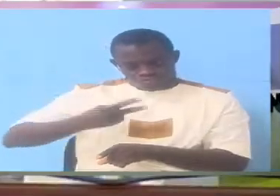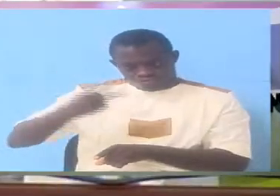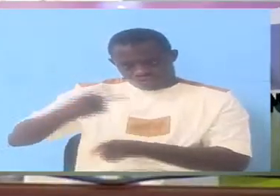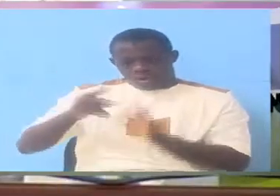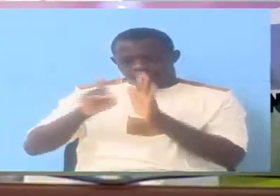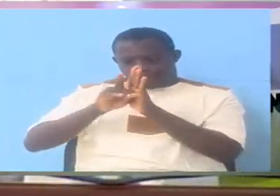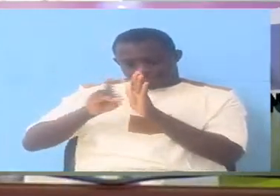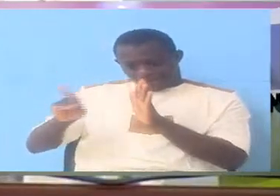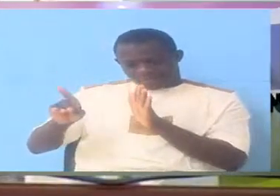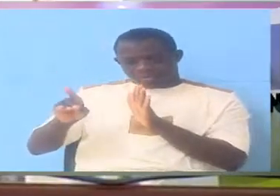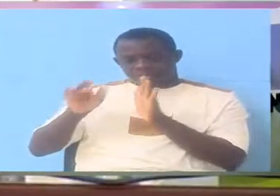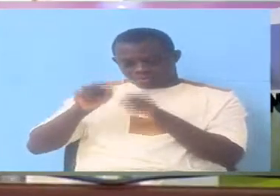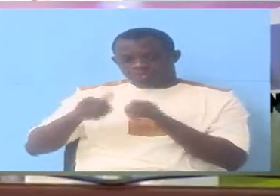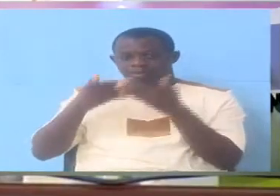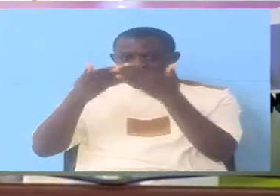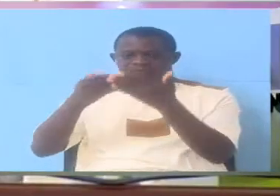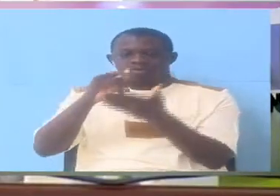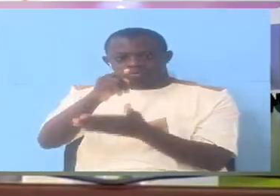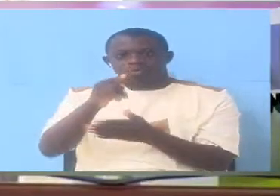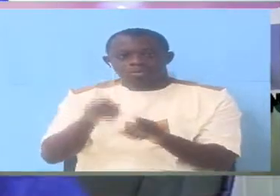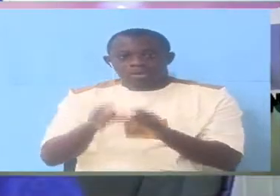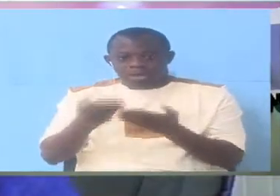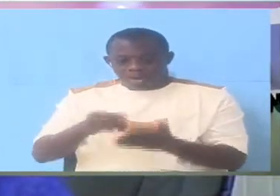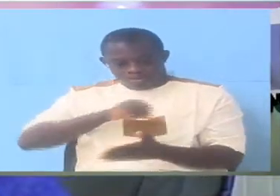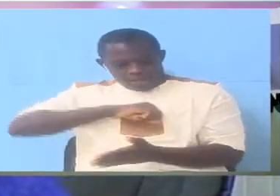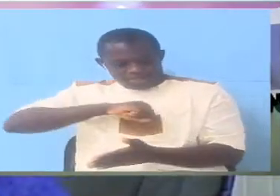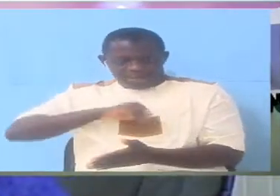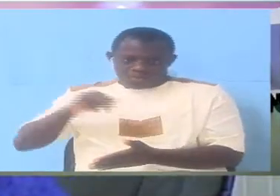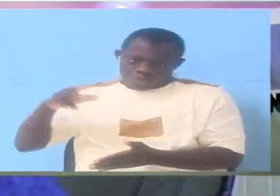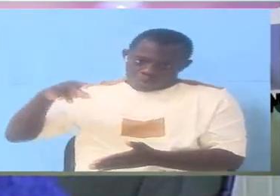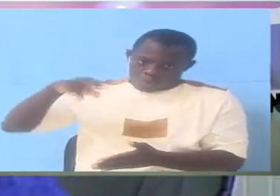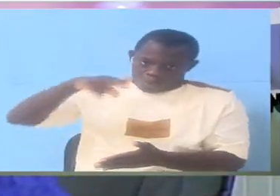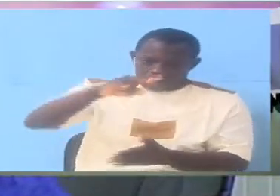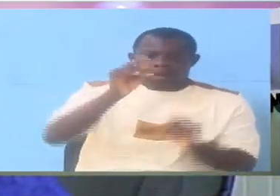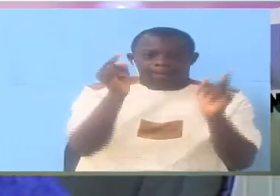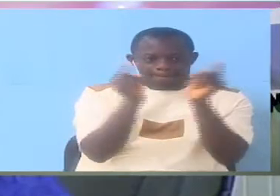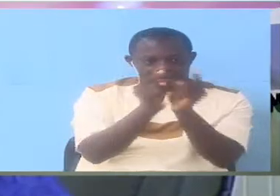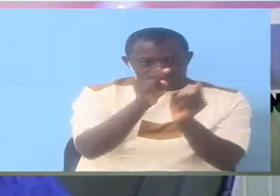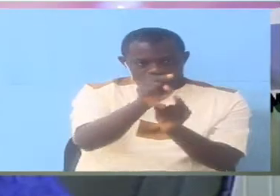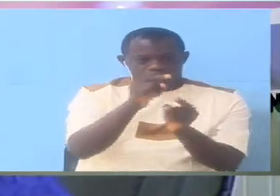I can come to you and you'll tell me. Yes, please.